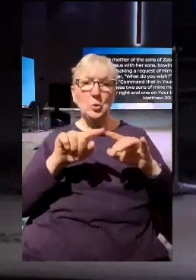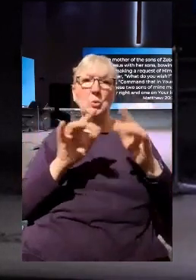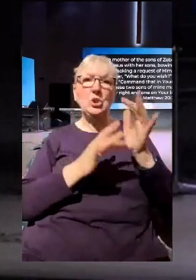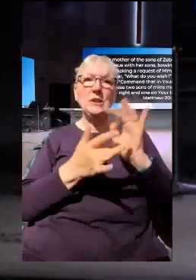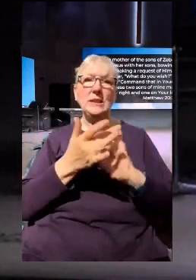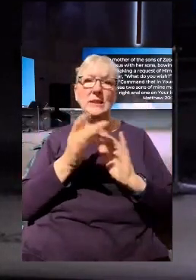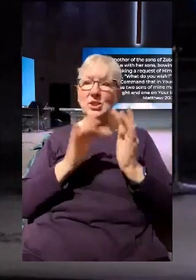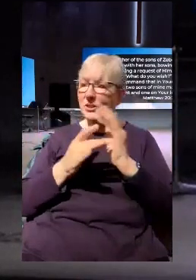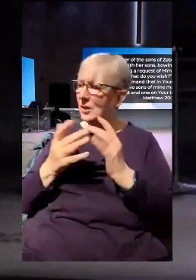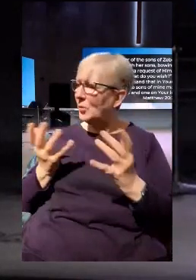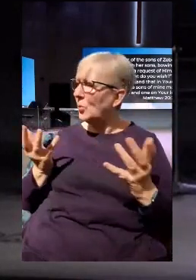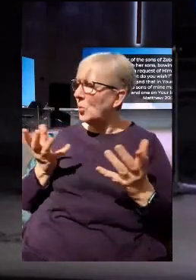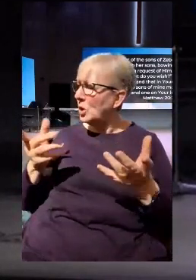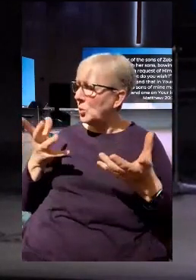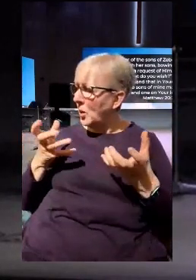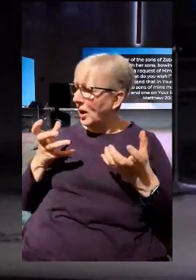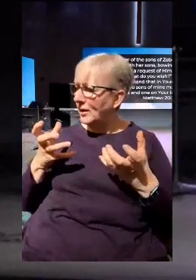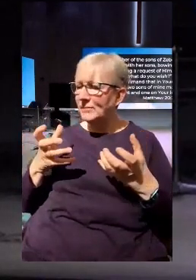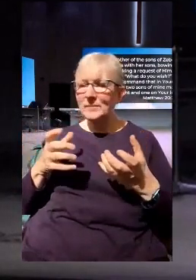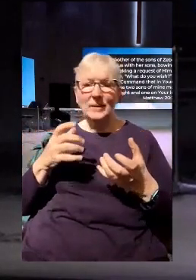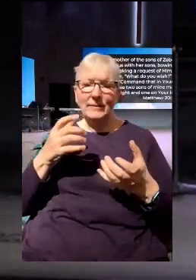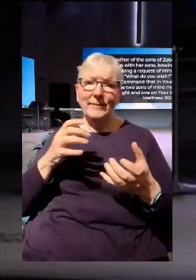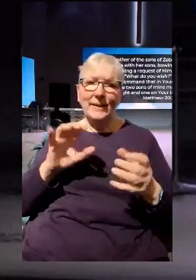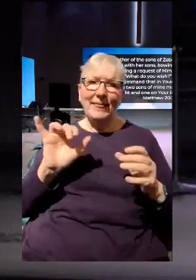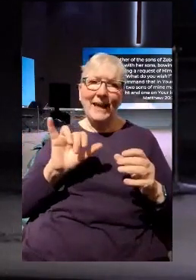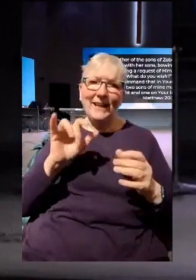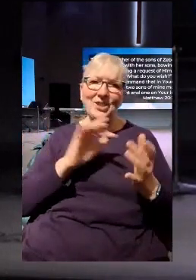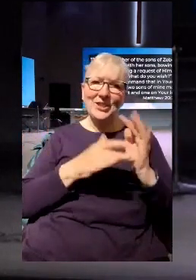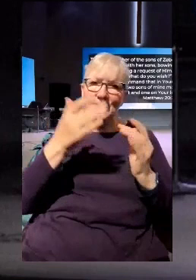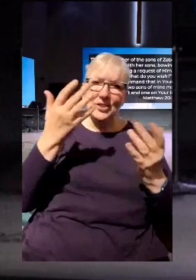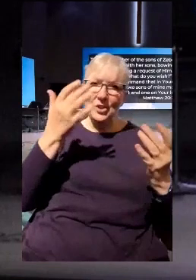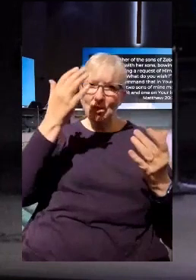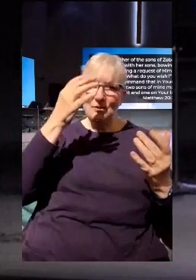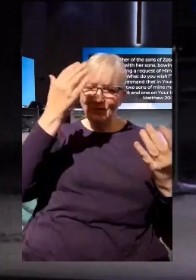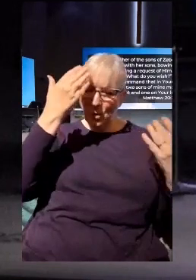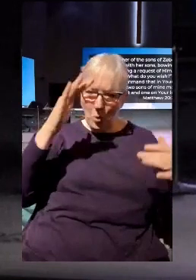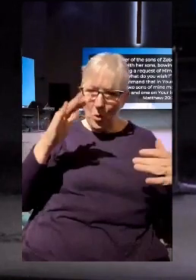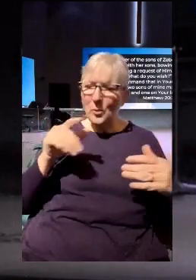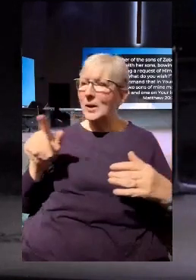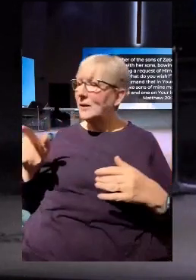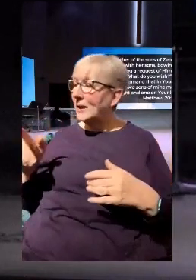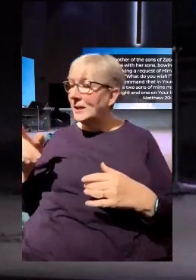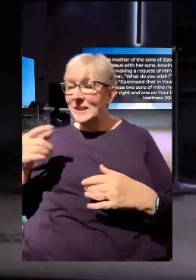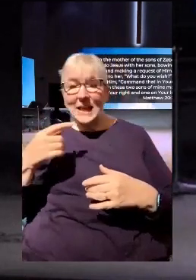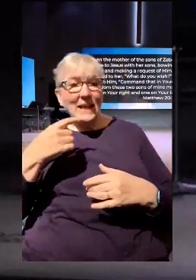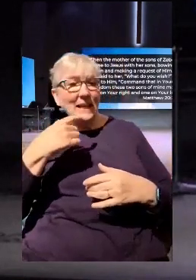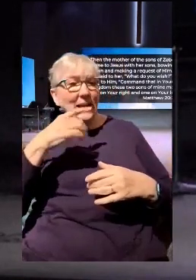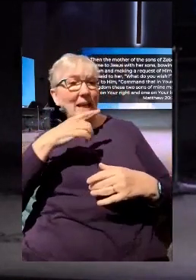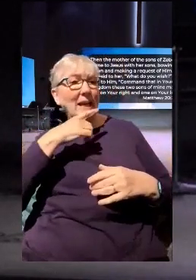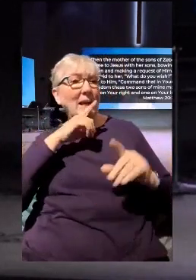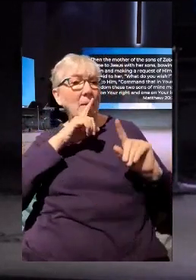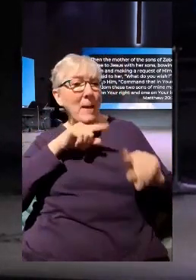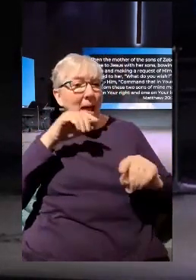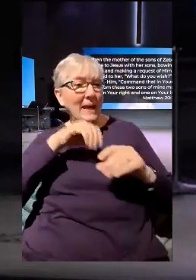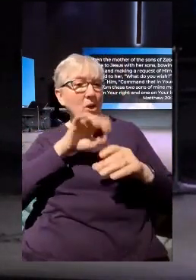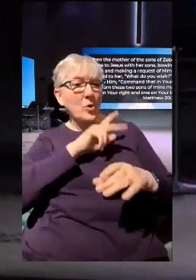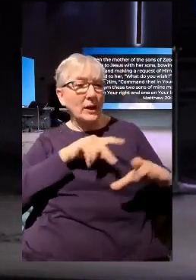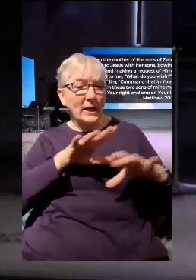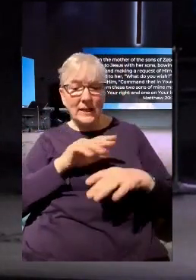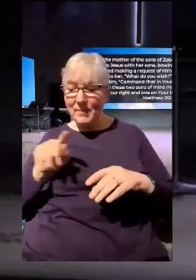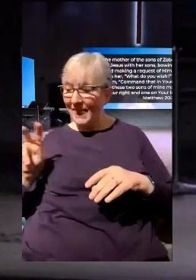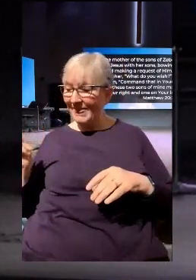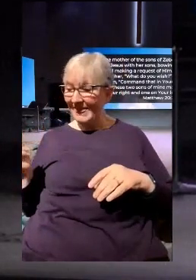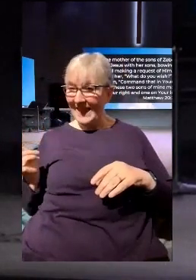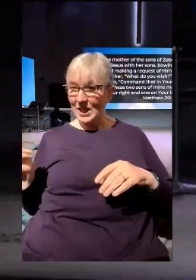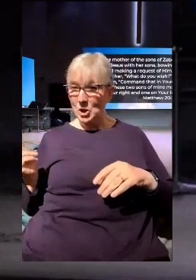know. She said to him, "Command that in your kingdom these two sons of mine may sit, one on your right and